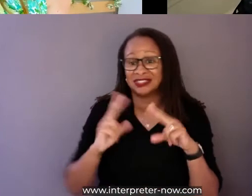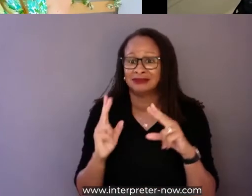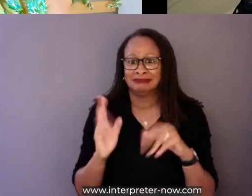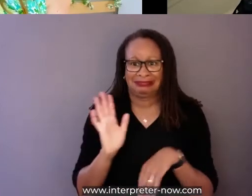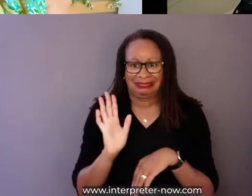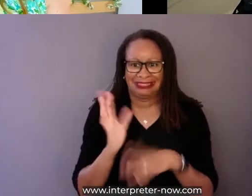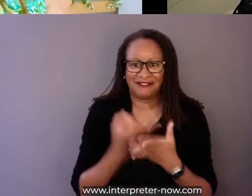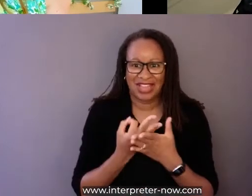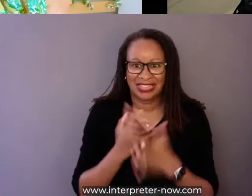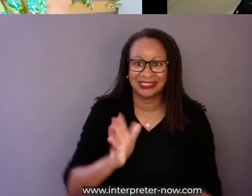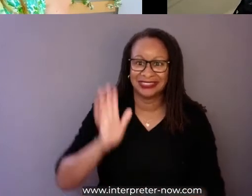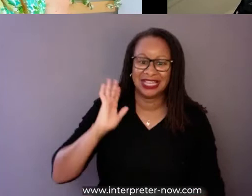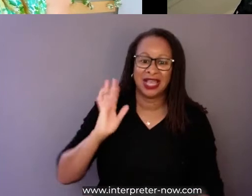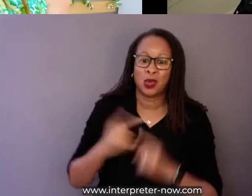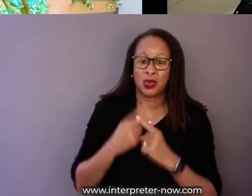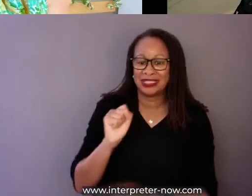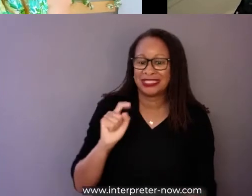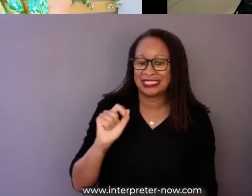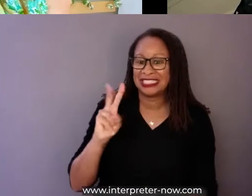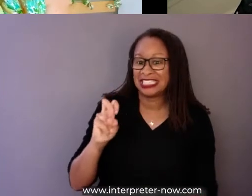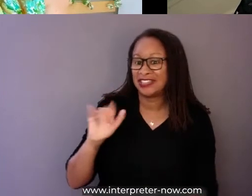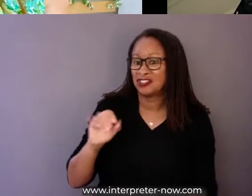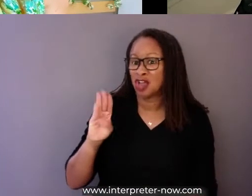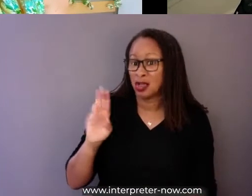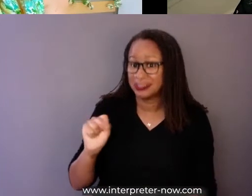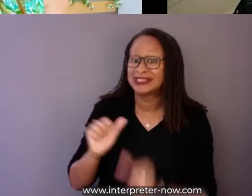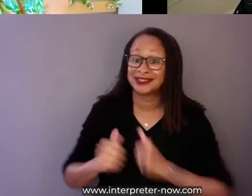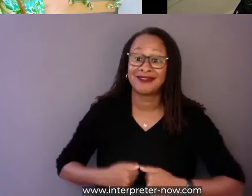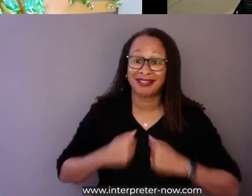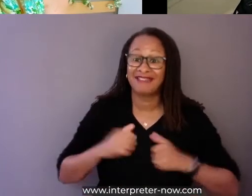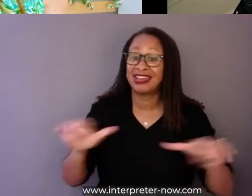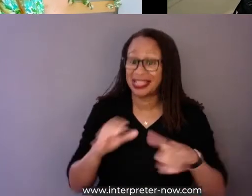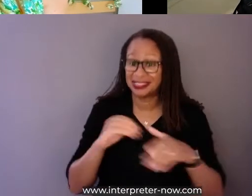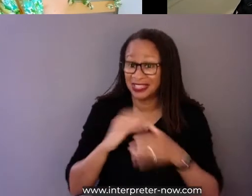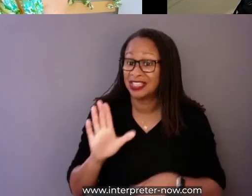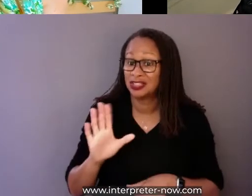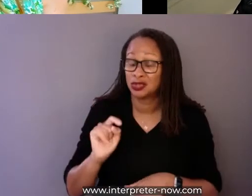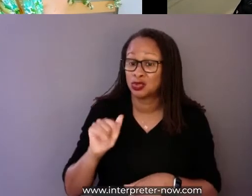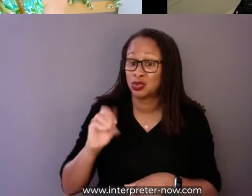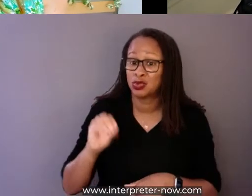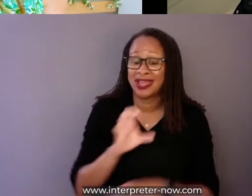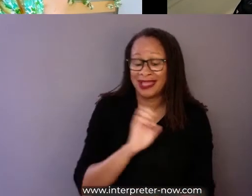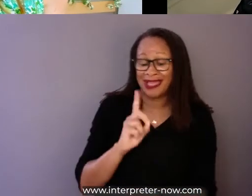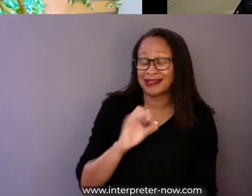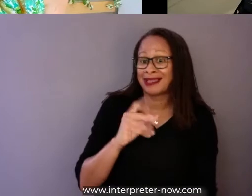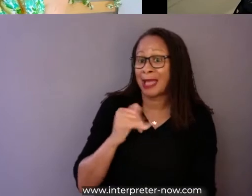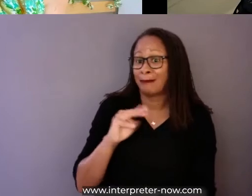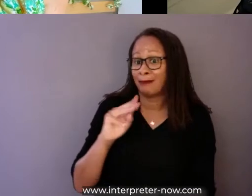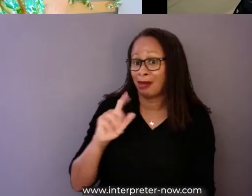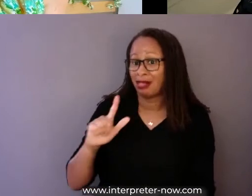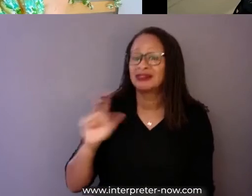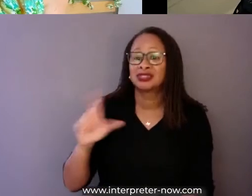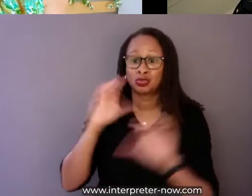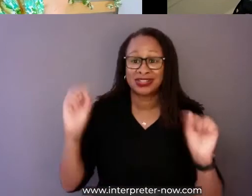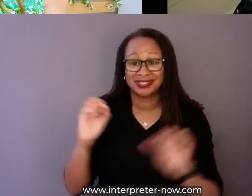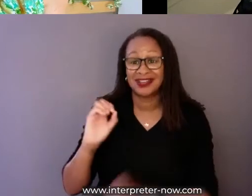facts. This was back when Steve Jobs was still around and active at the studio. And Ed Catmull was our president at Pixar. And I